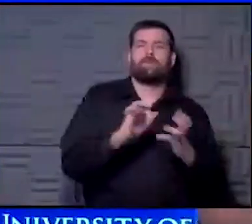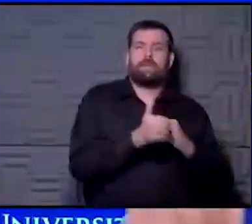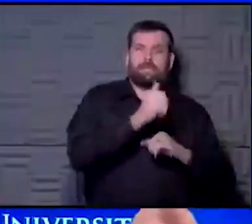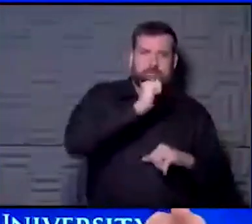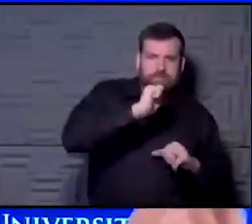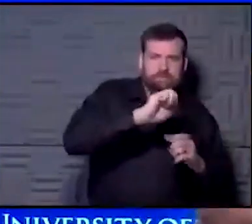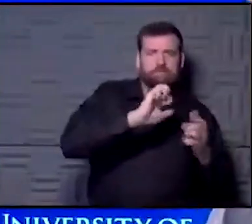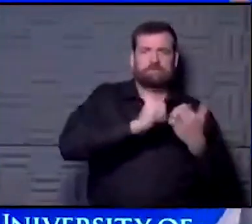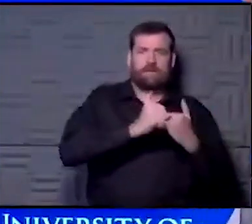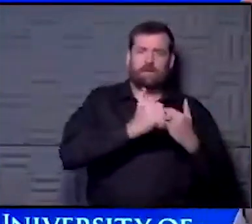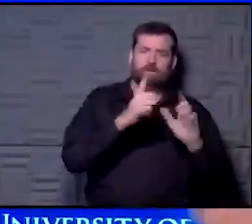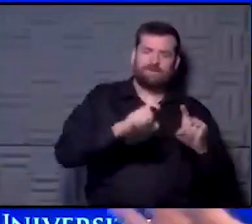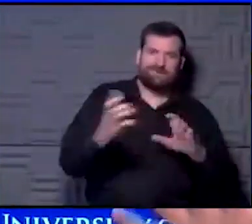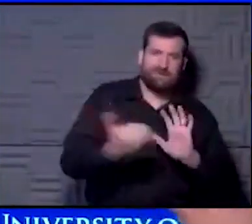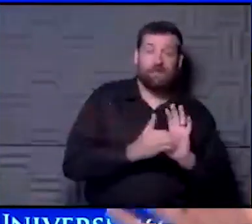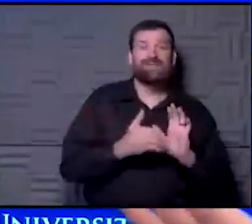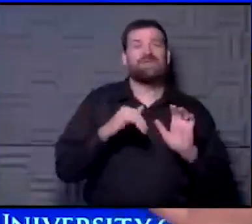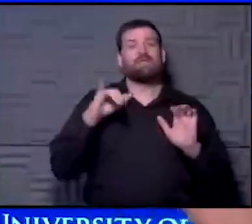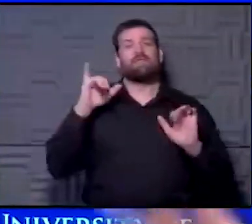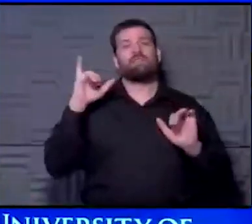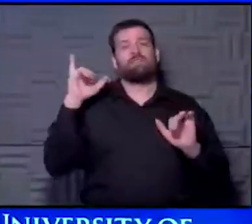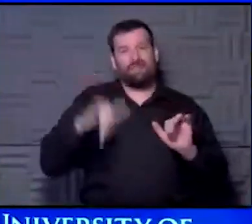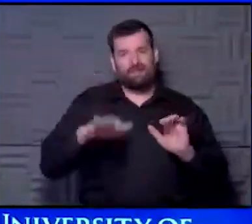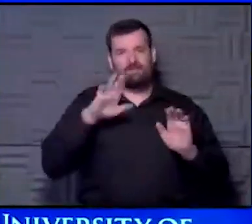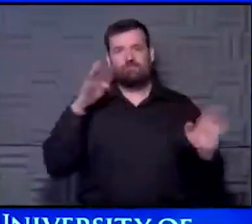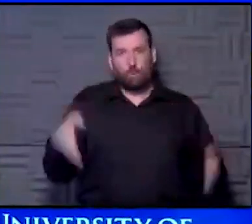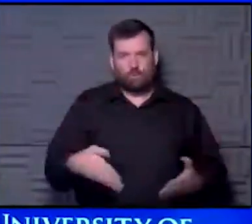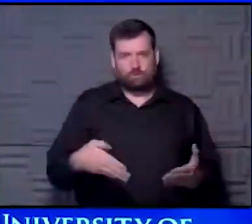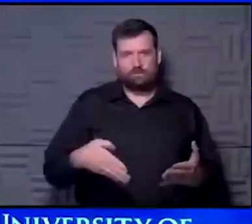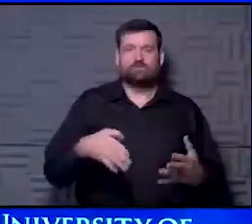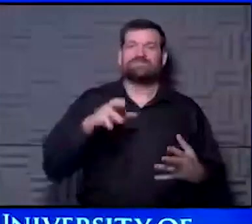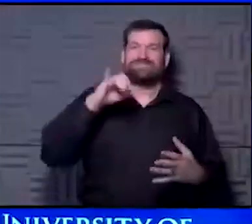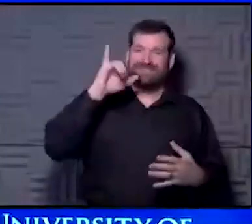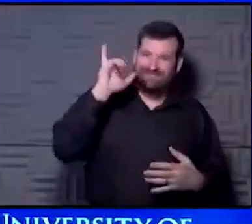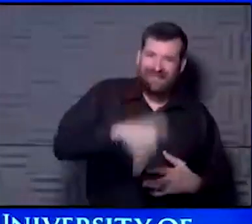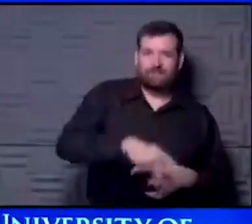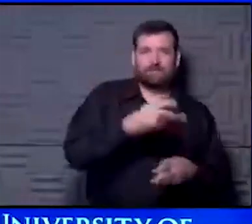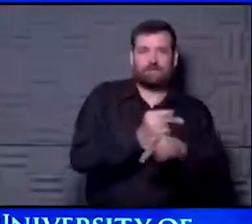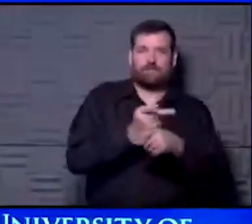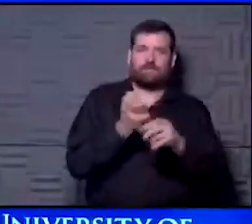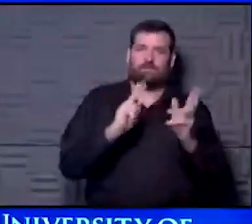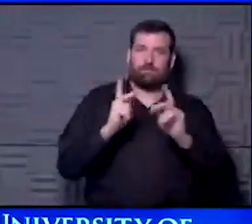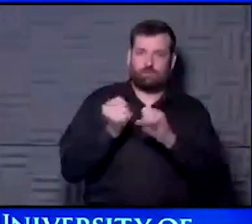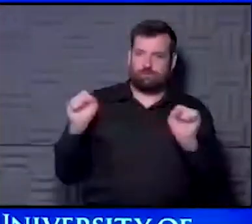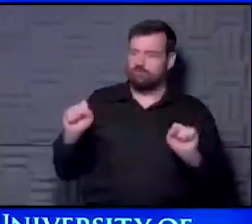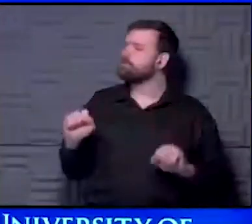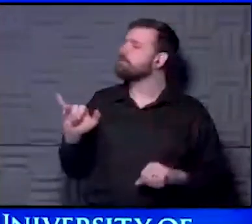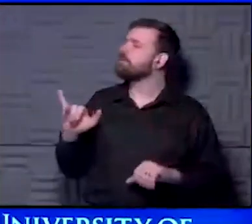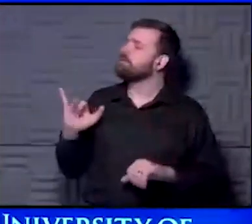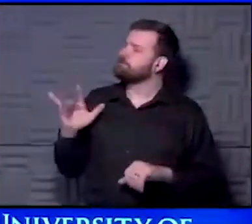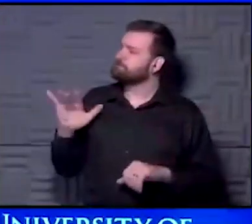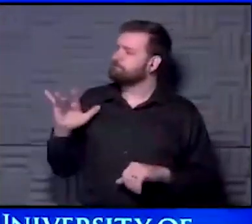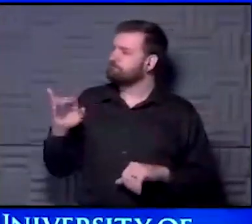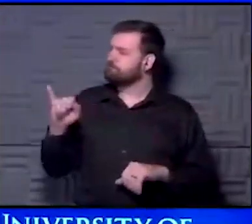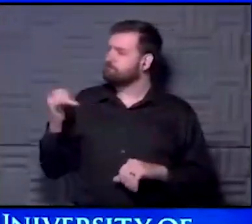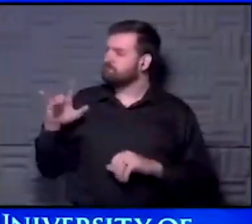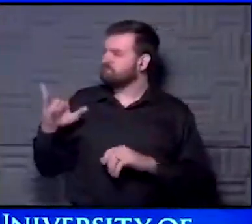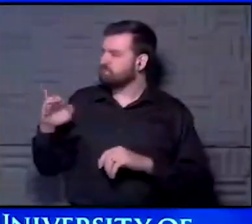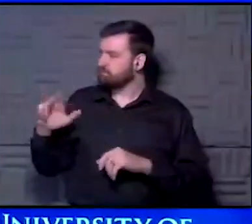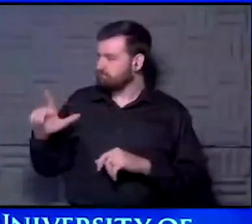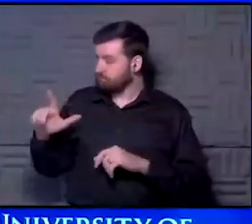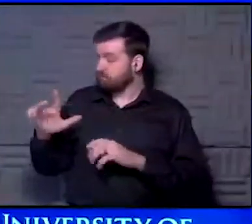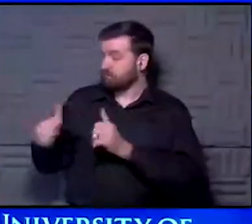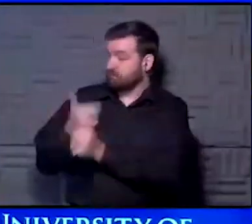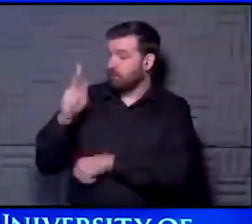and how you go back and retest, that's the focus, because that's what keeps people safe. Well, and kind of a follow-up to that, in looking at